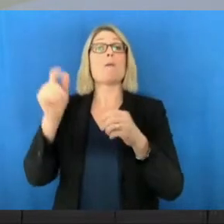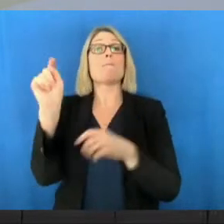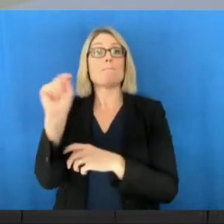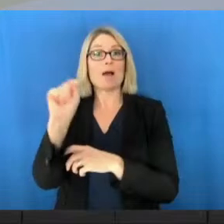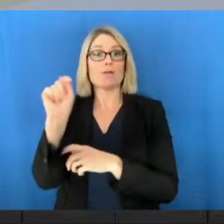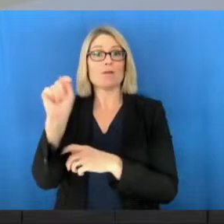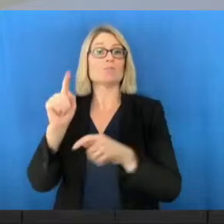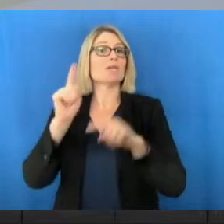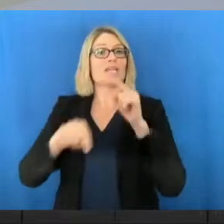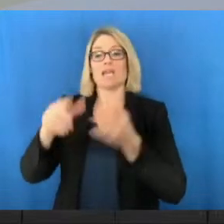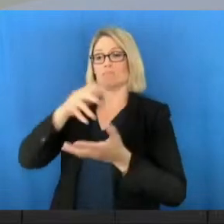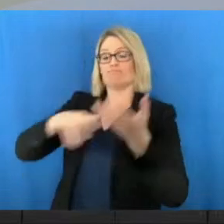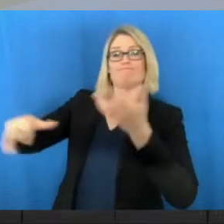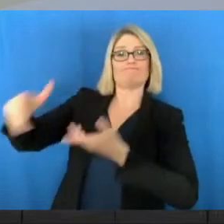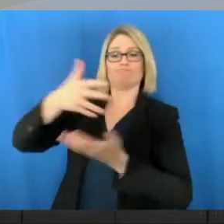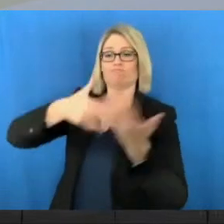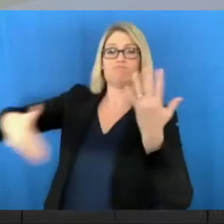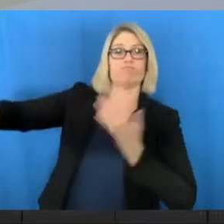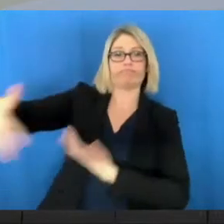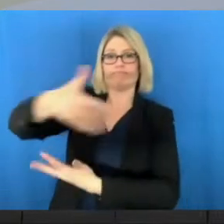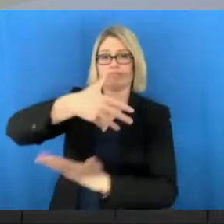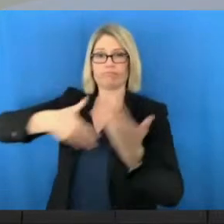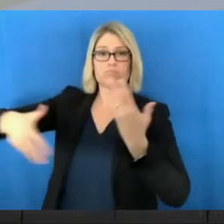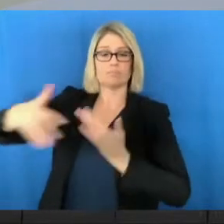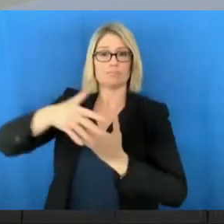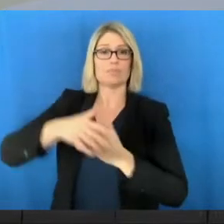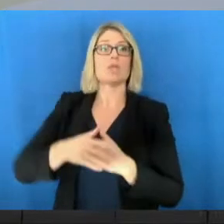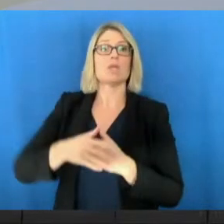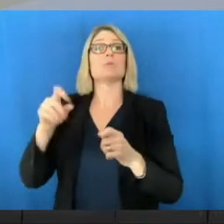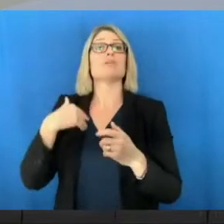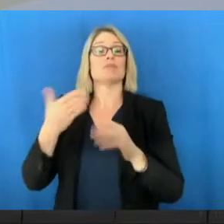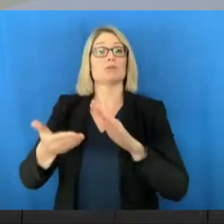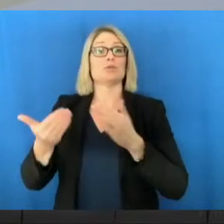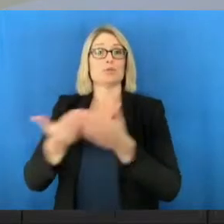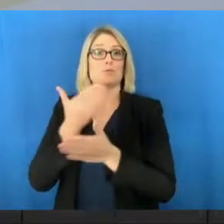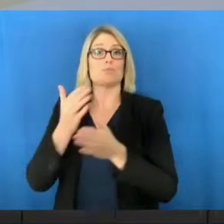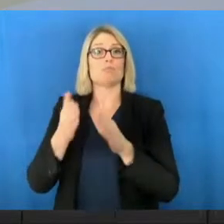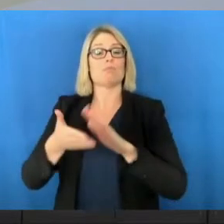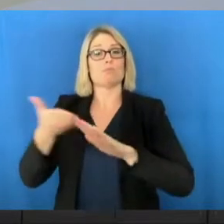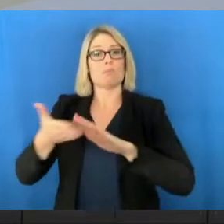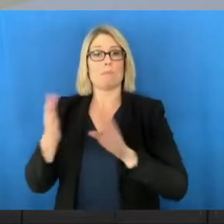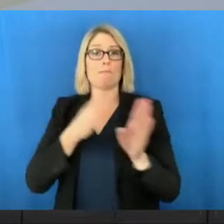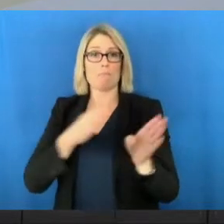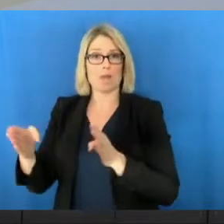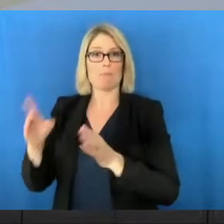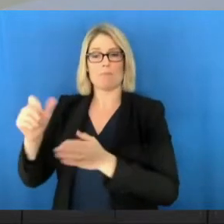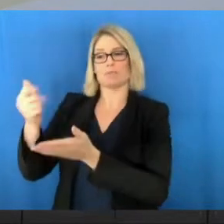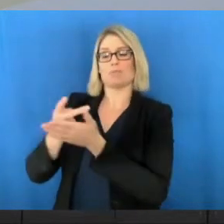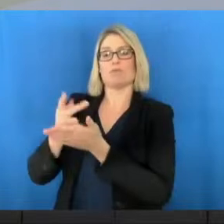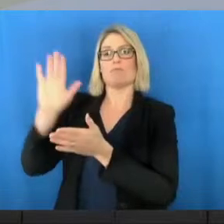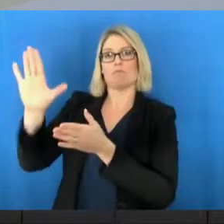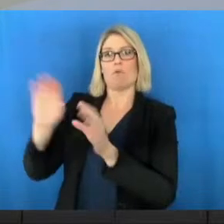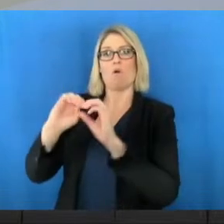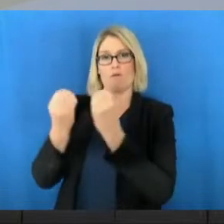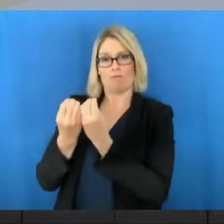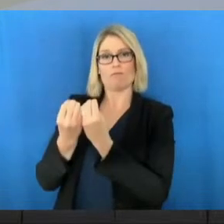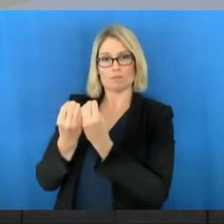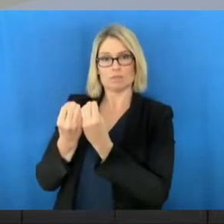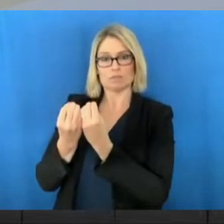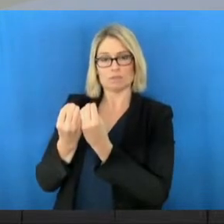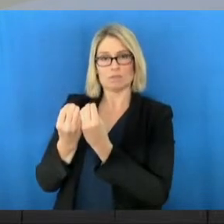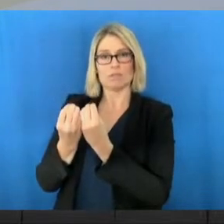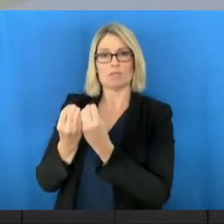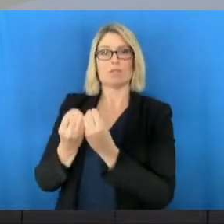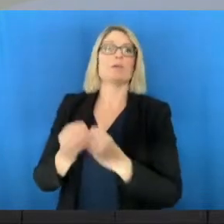cohorts. Venues are required to submit a new operational plan that must be approved by our office in order to have more than